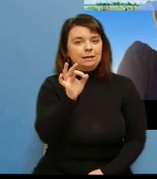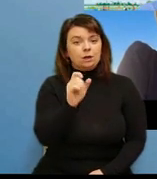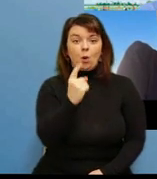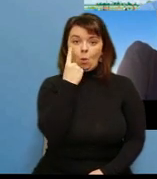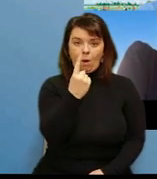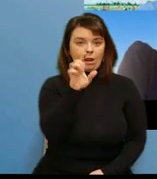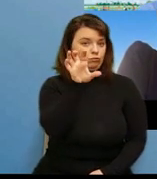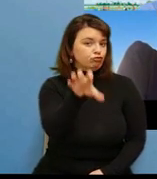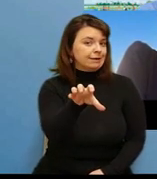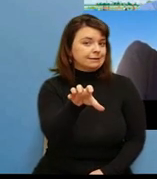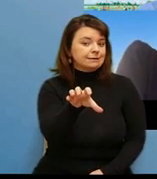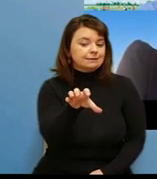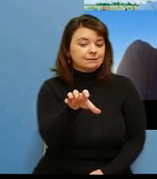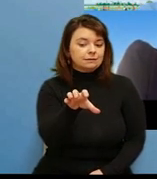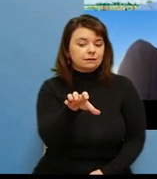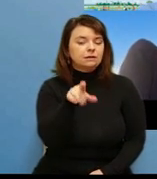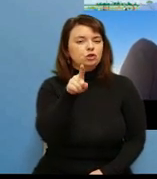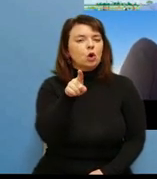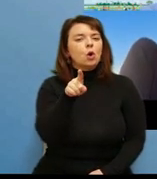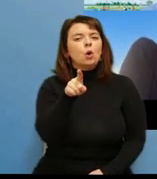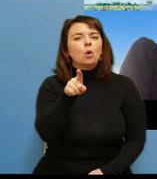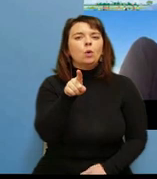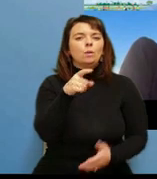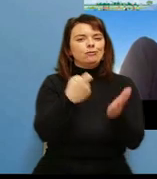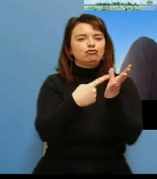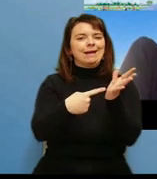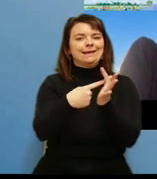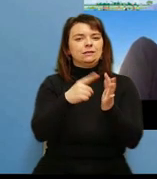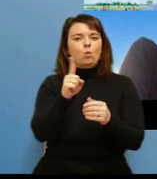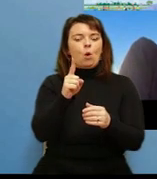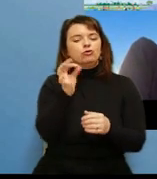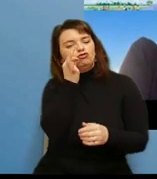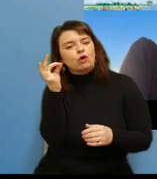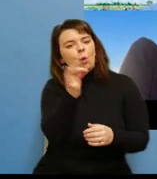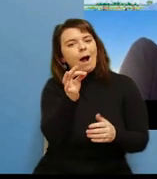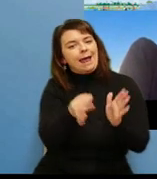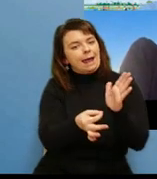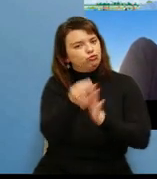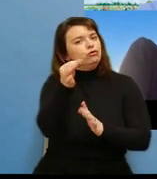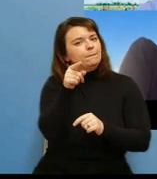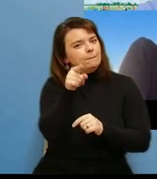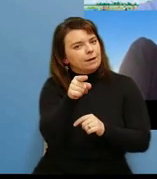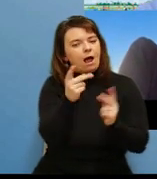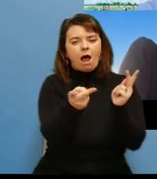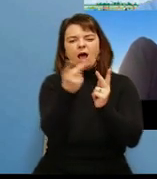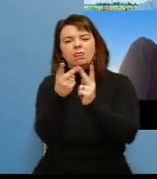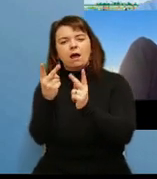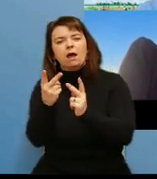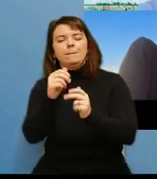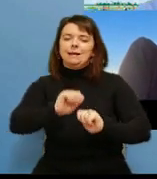If we move to the north locality, 1 practice has been rated as requires